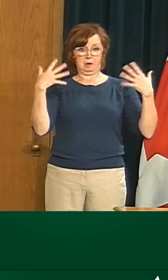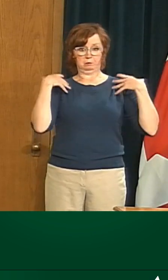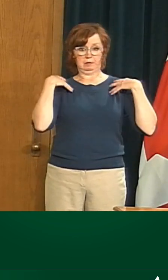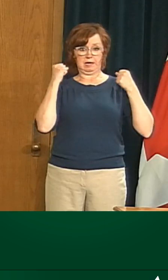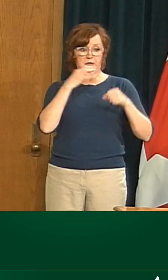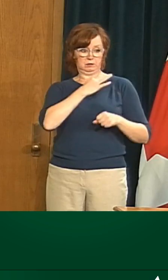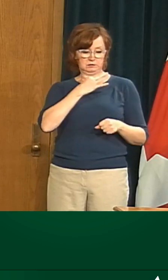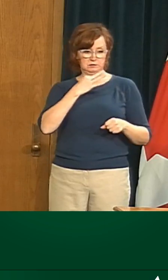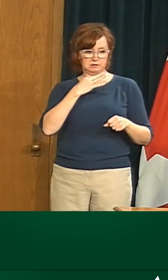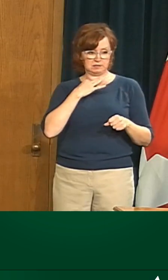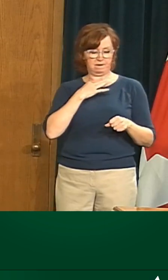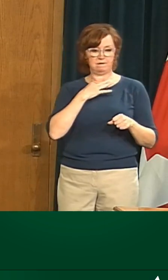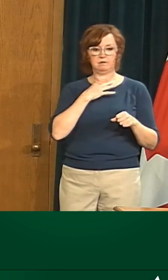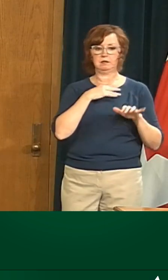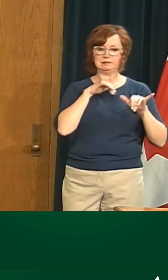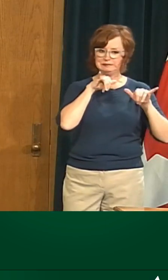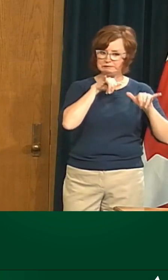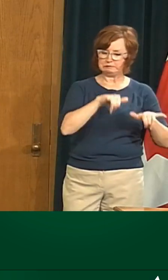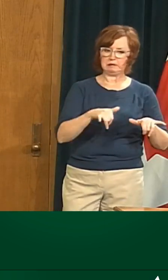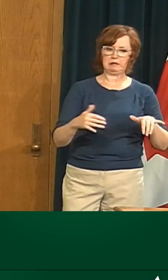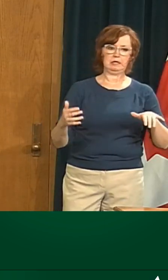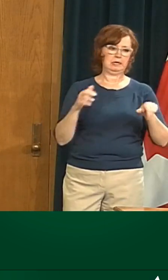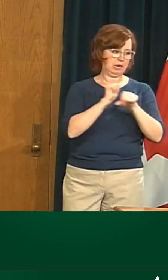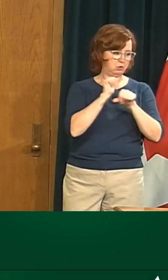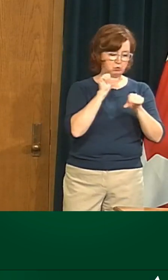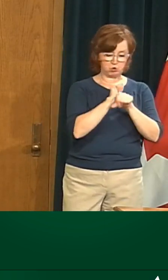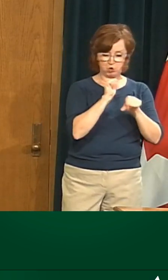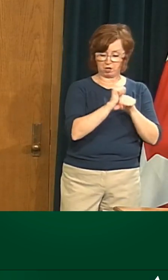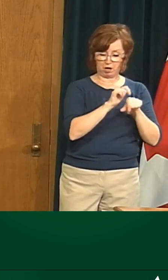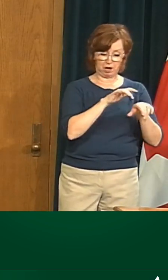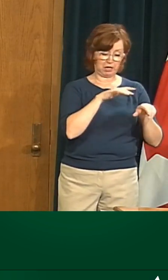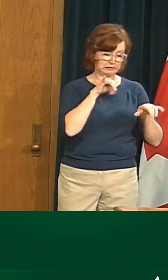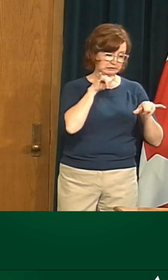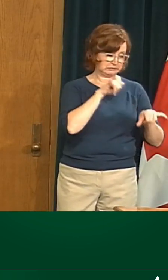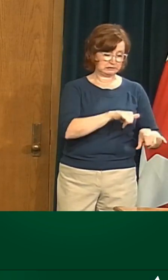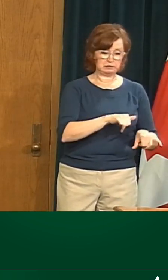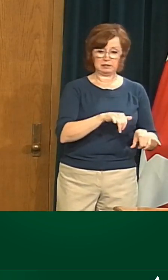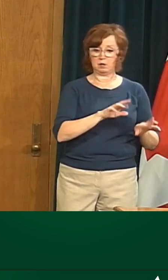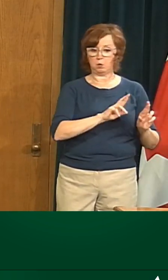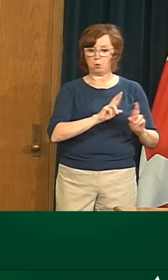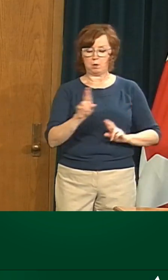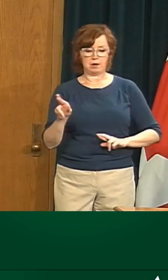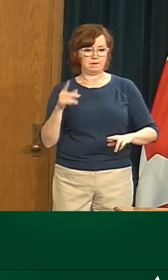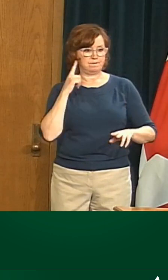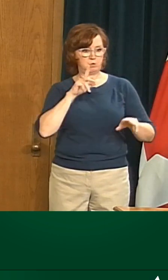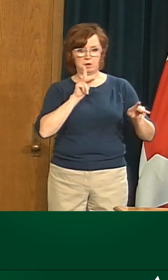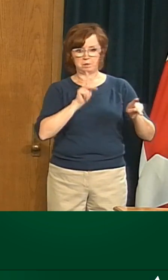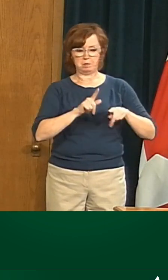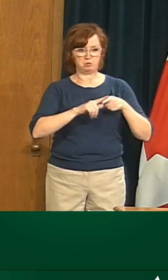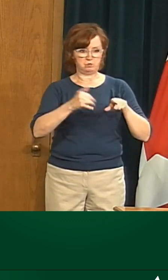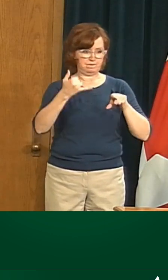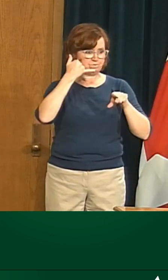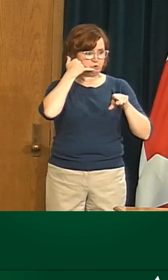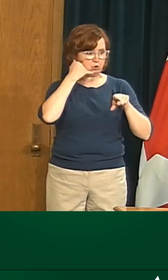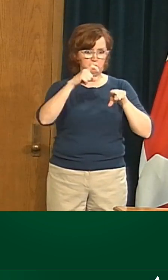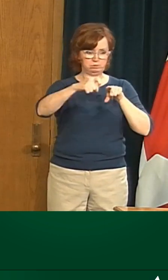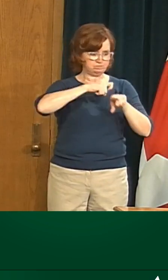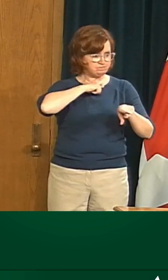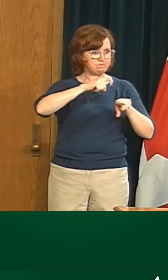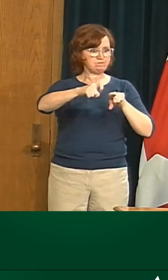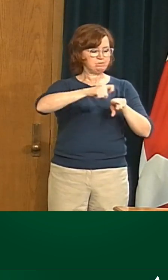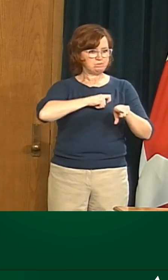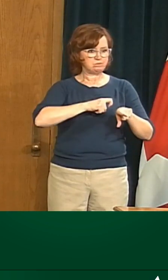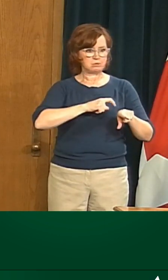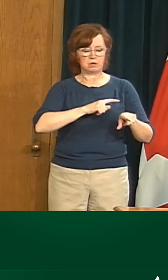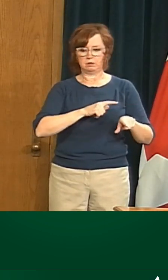And thank you to all the people who have collaborated with public health for those late evening calls and follow-up calls to share their information